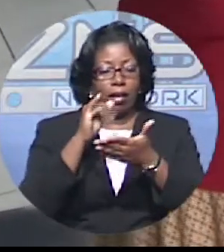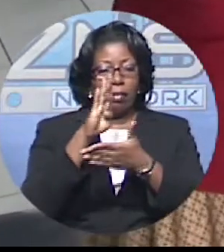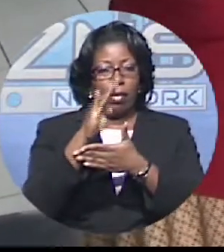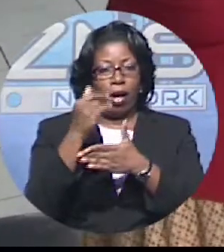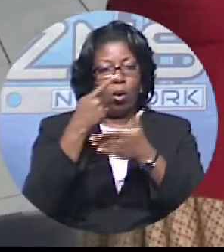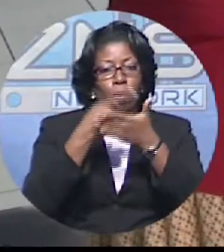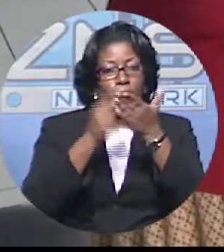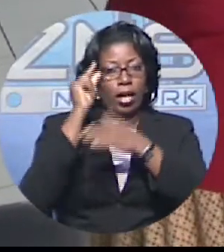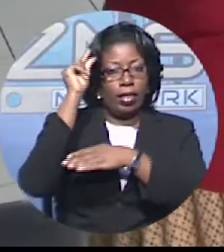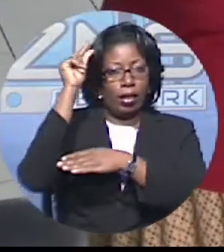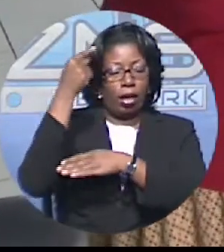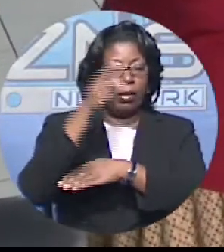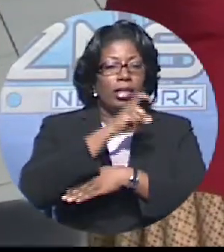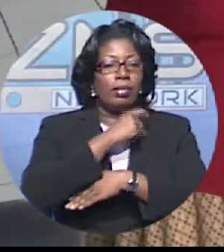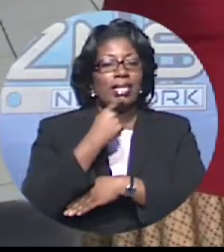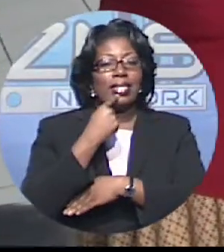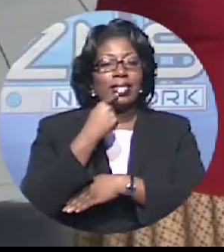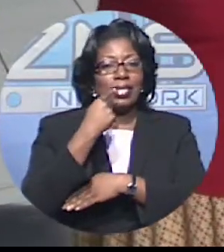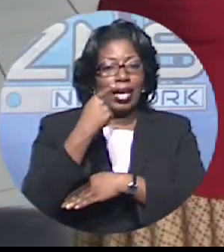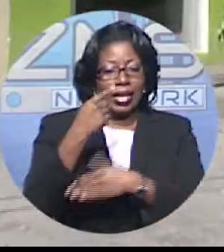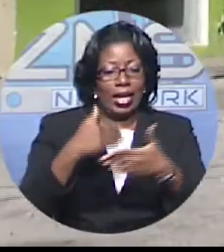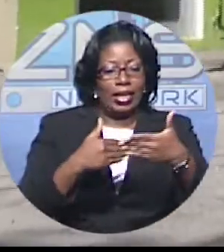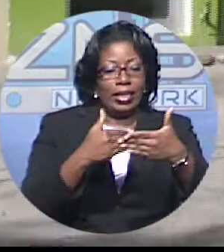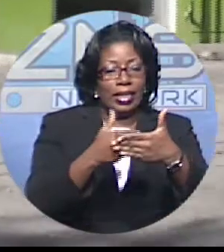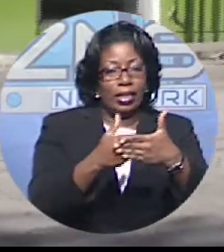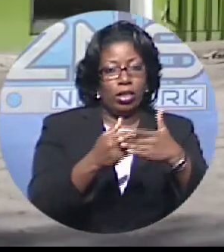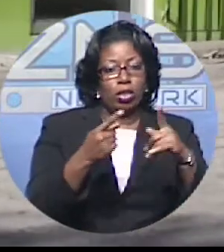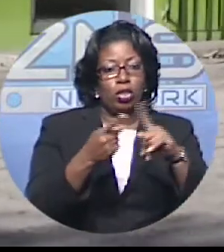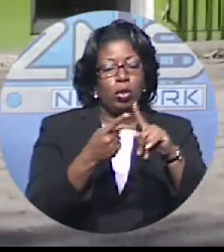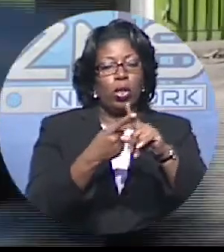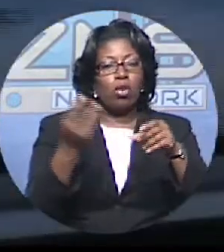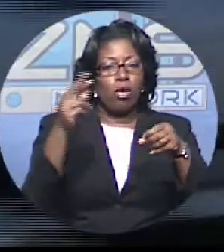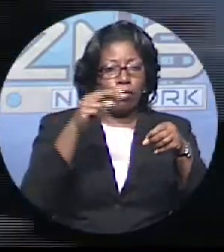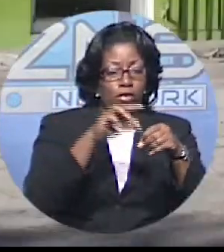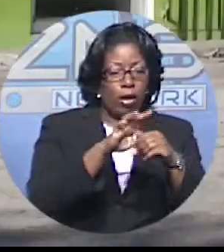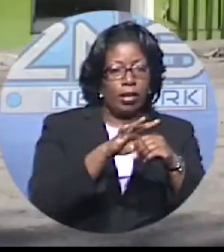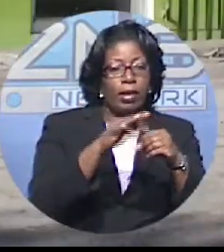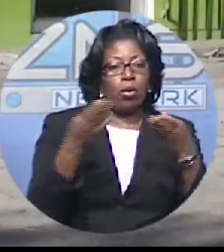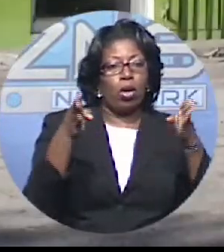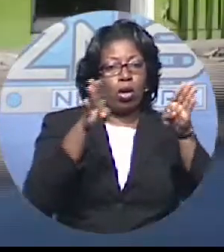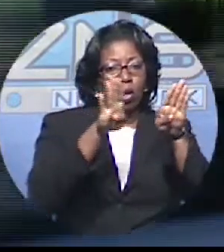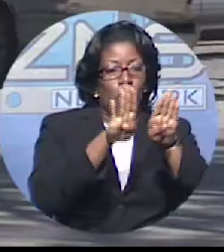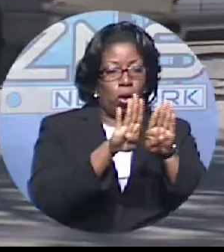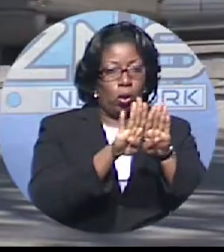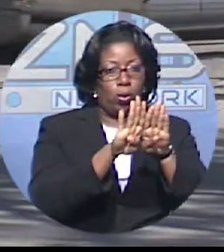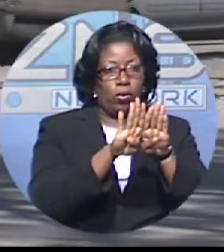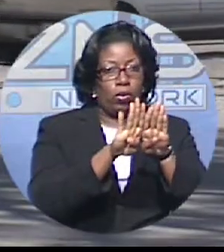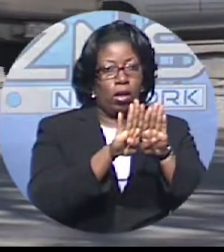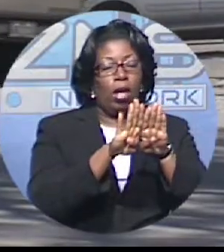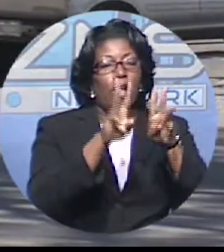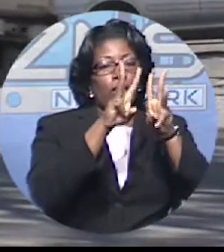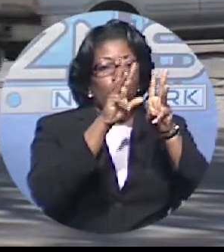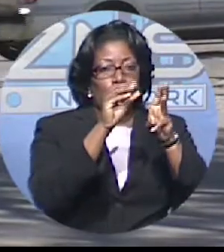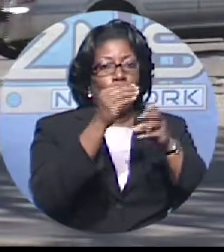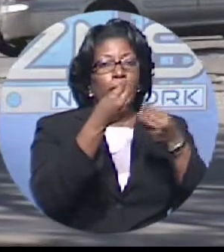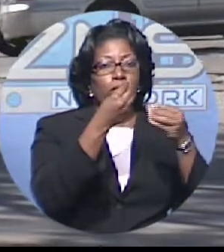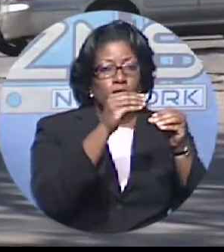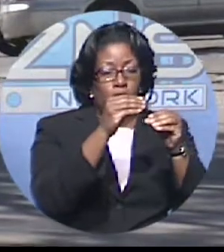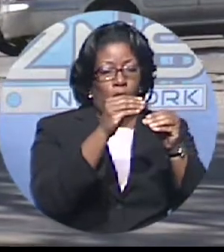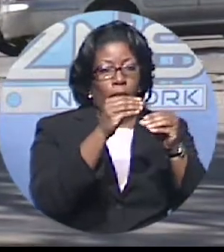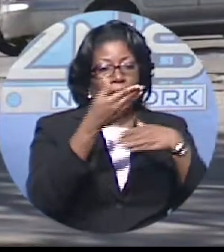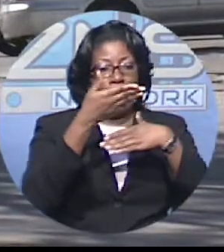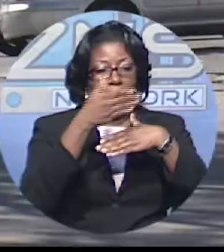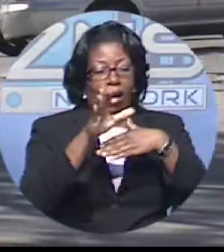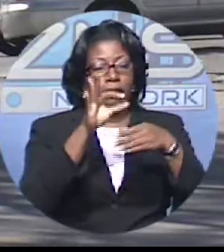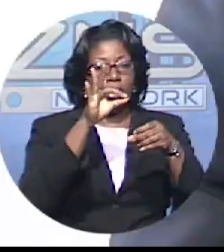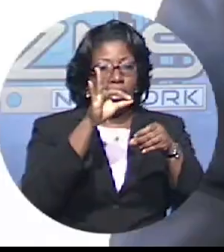the government and the police leading up to the referendum that they would shut down the web shops following a no vote. Monroe now wants the court to prevent